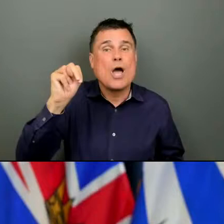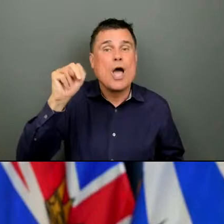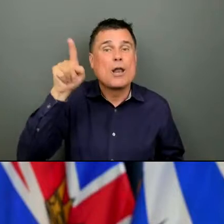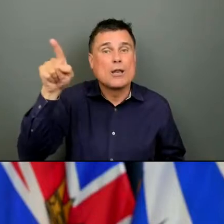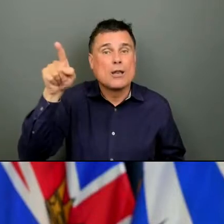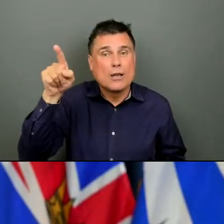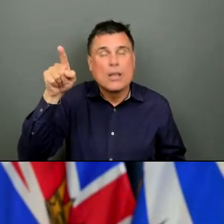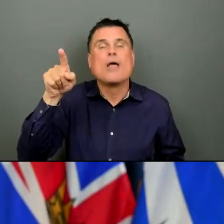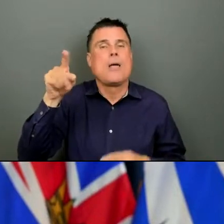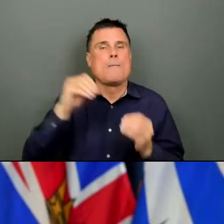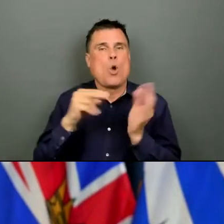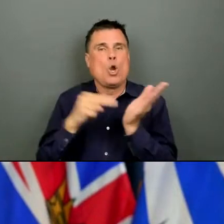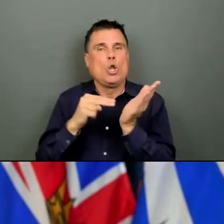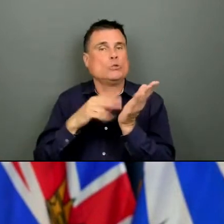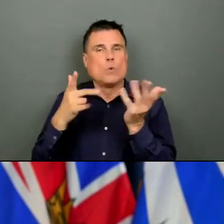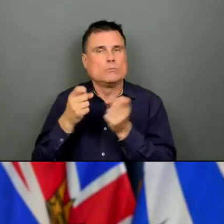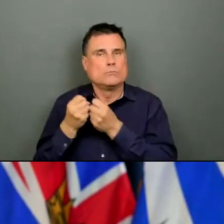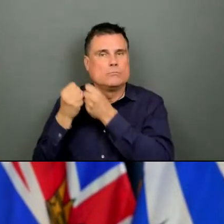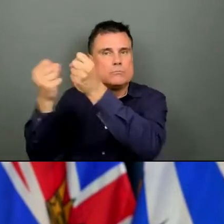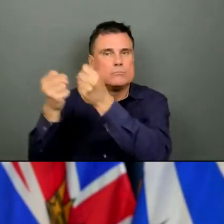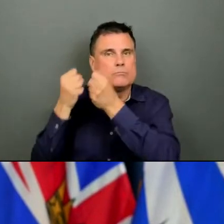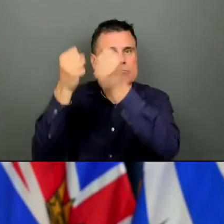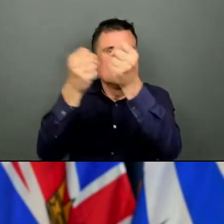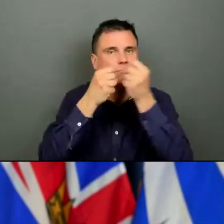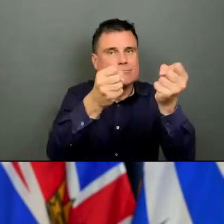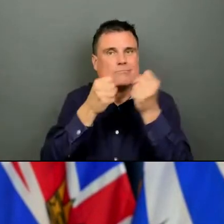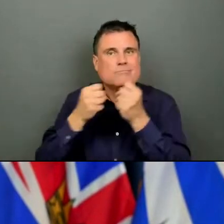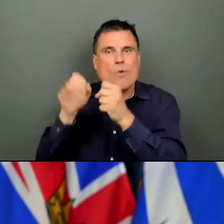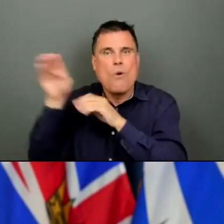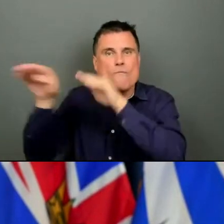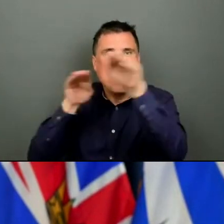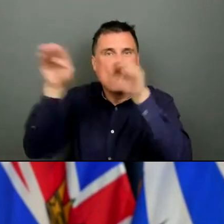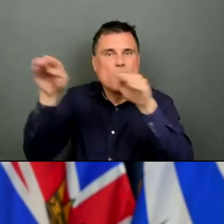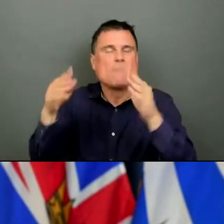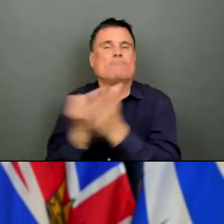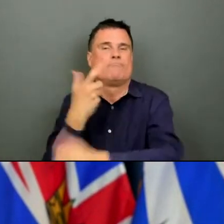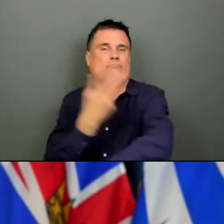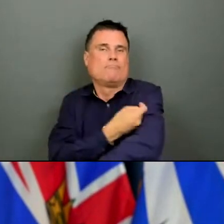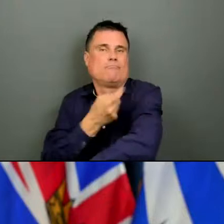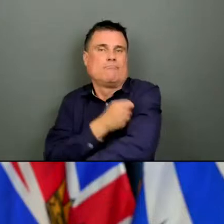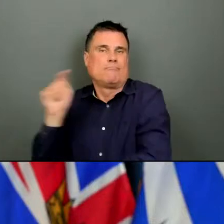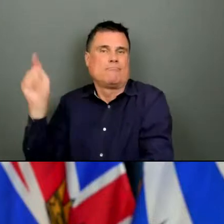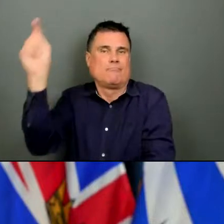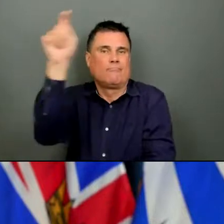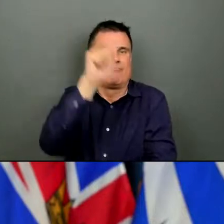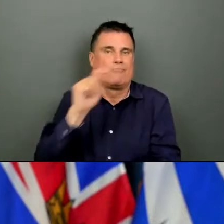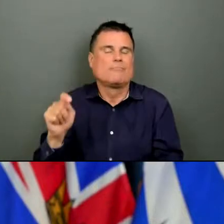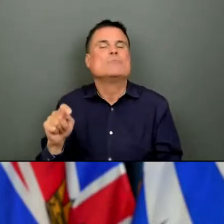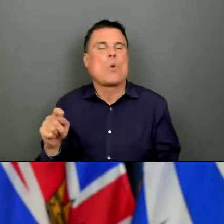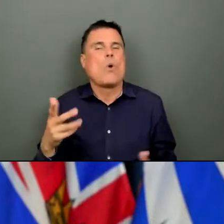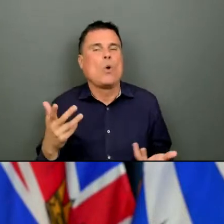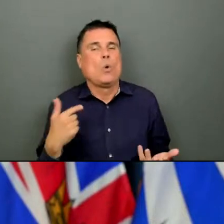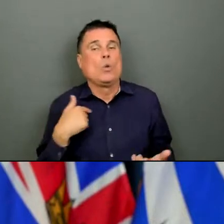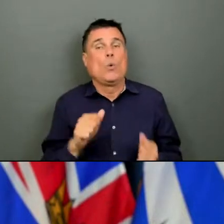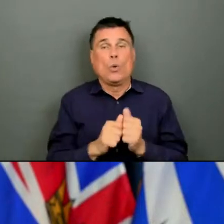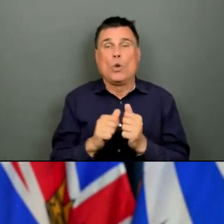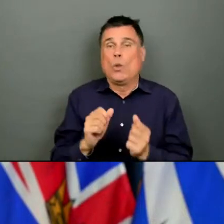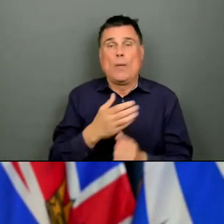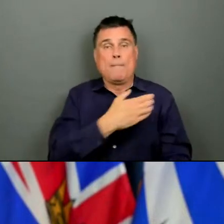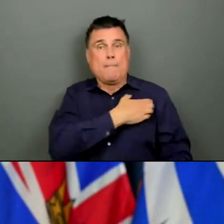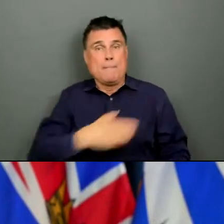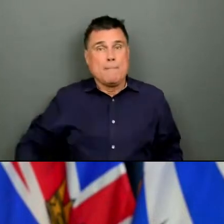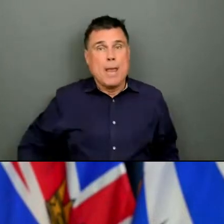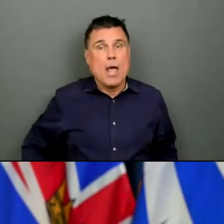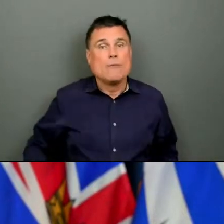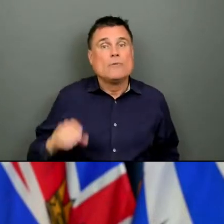of immunizations, and we're doing lots of work with the, we're going to be doing lots of work with the mayor in Dawson Creek and in Fort St. John